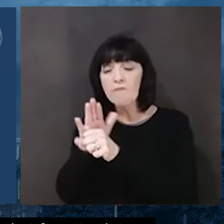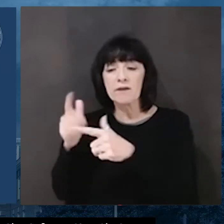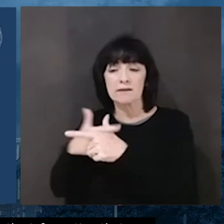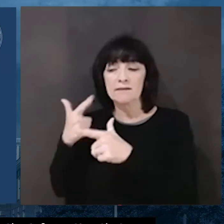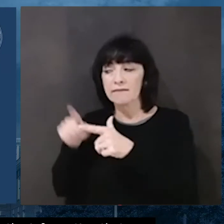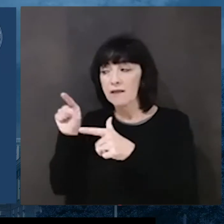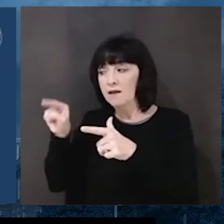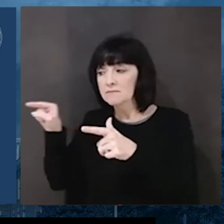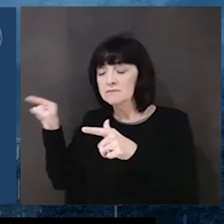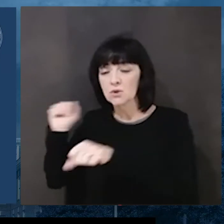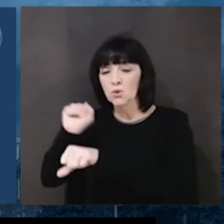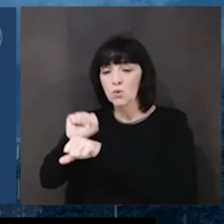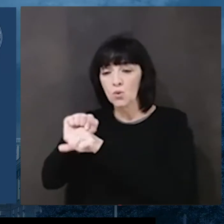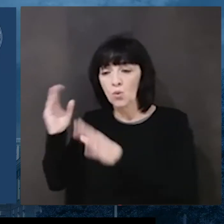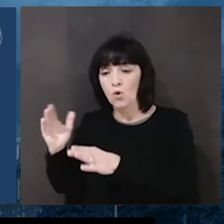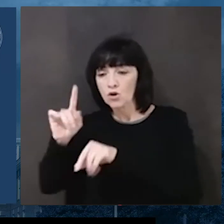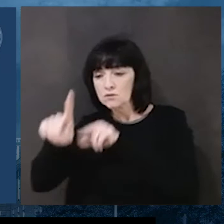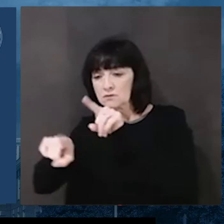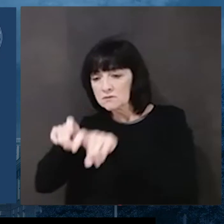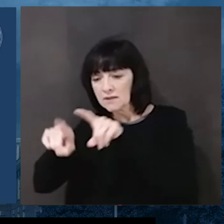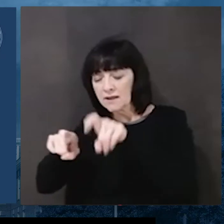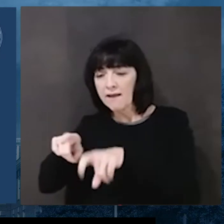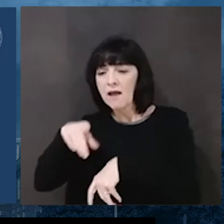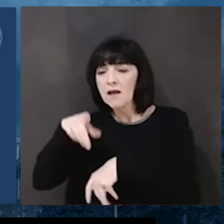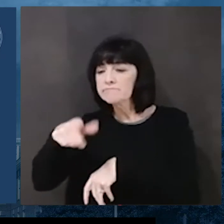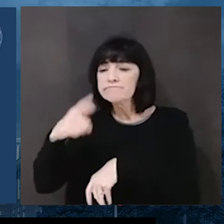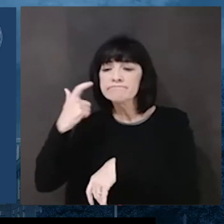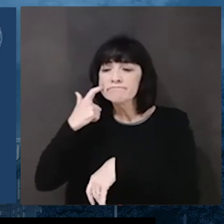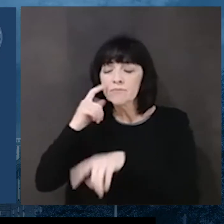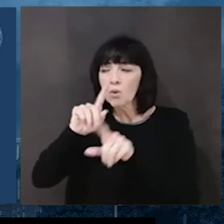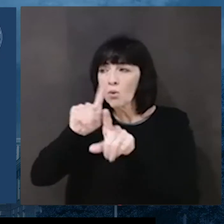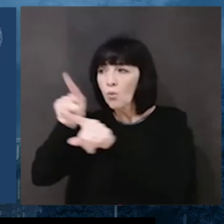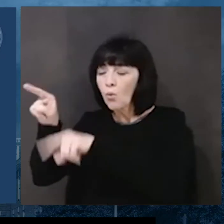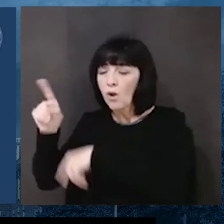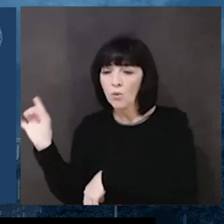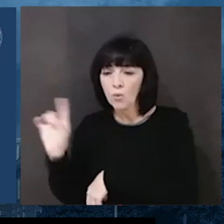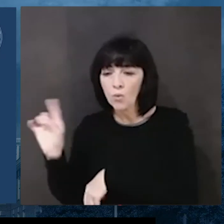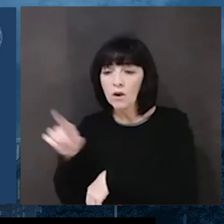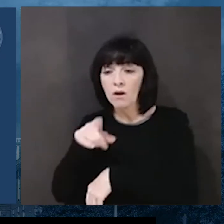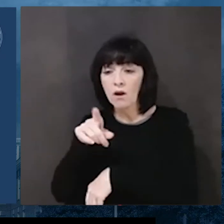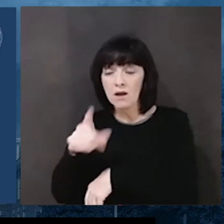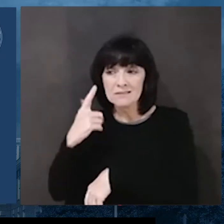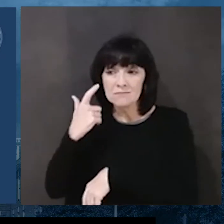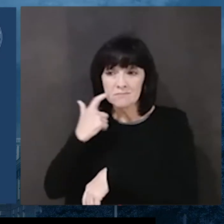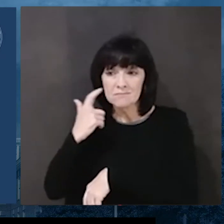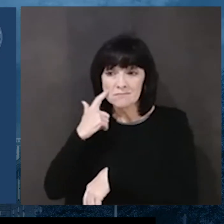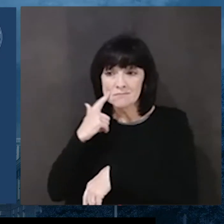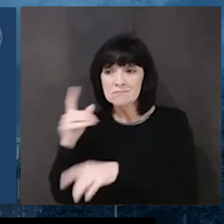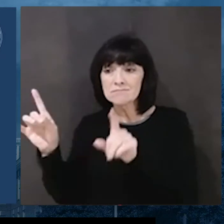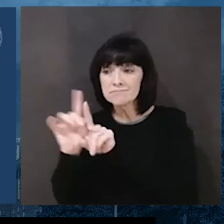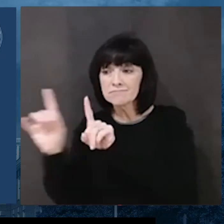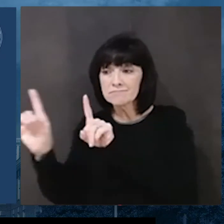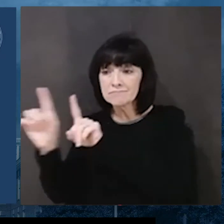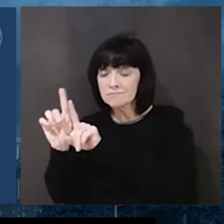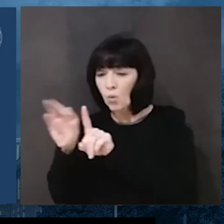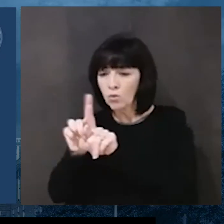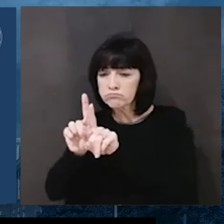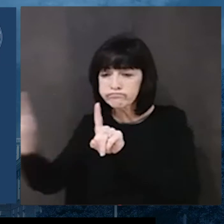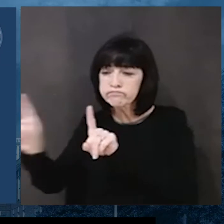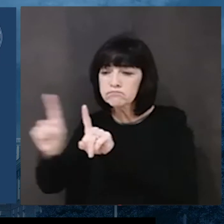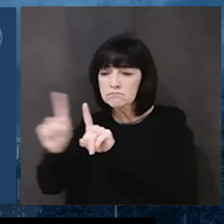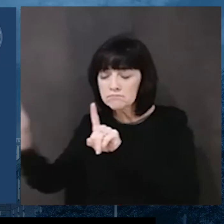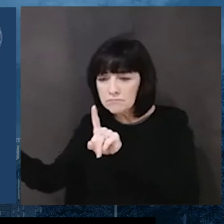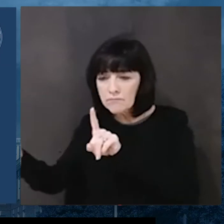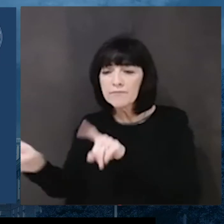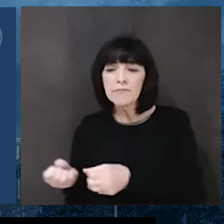moment resources like we did in the April-May surge to support